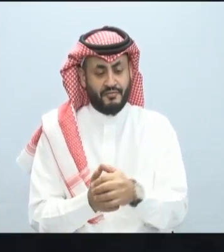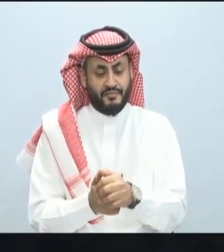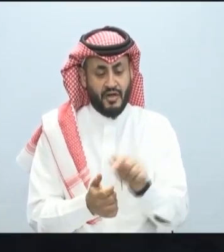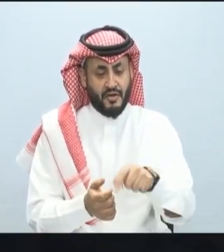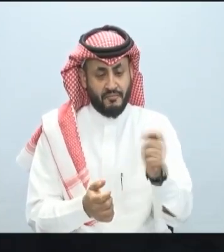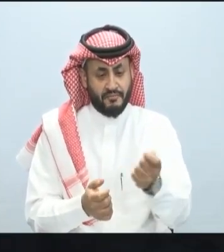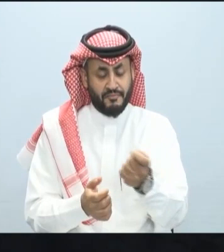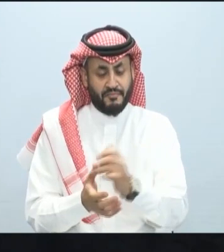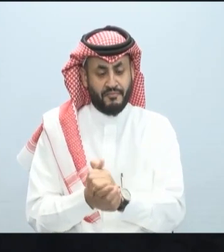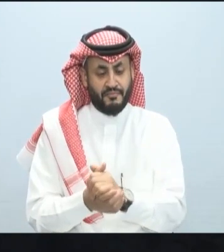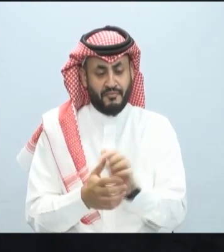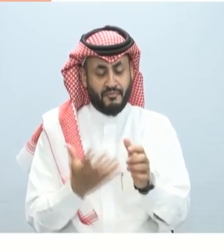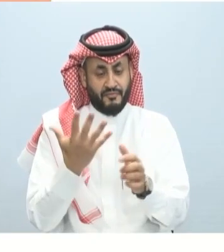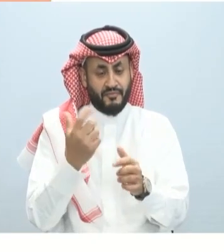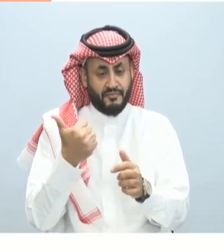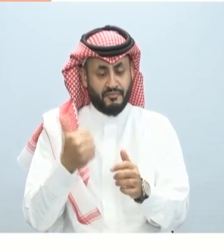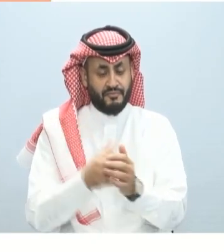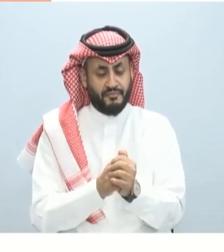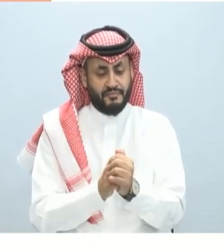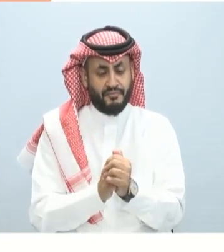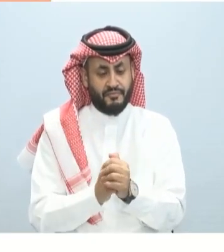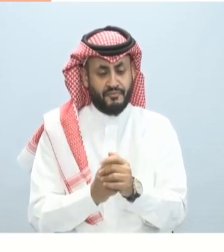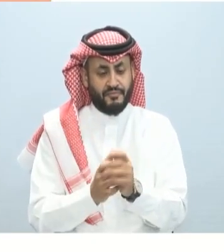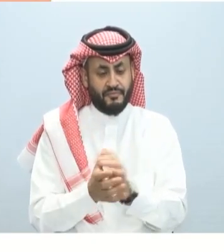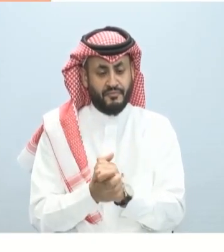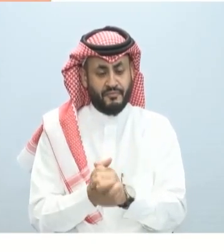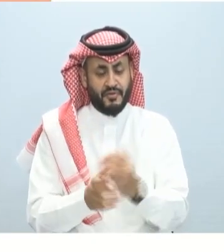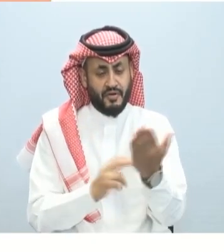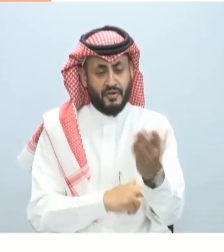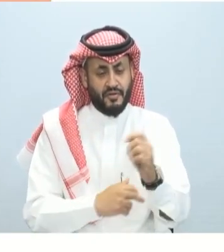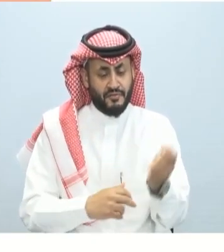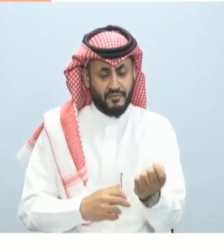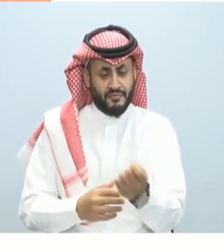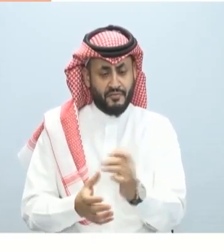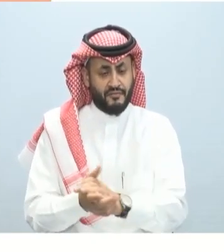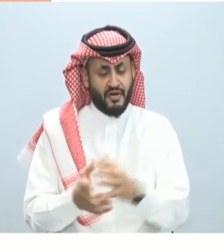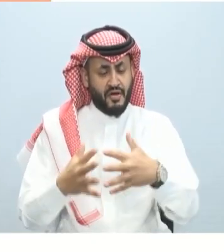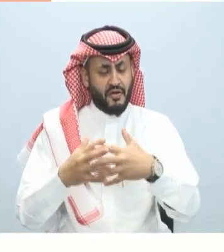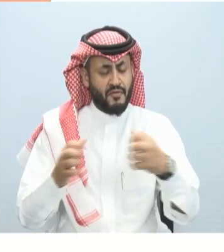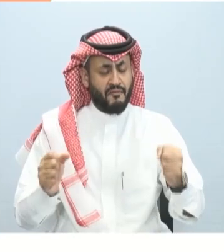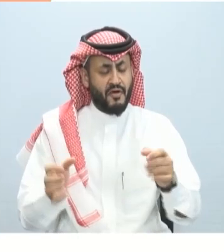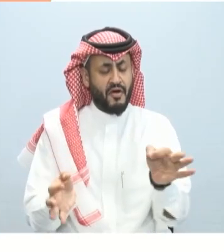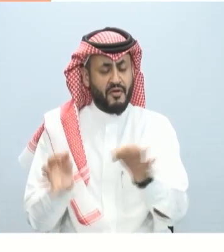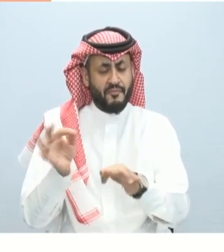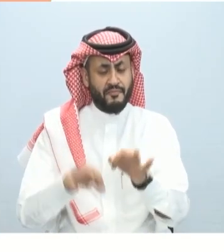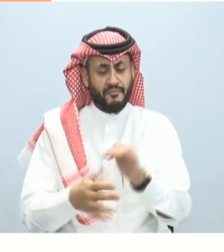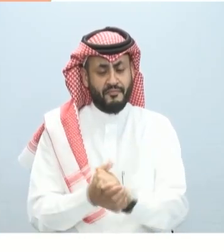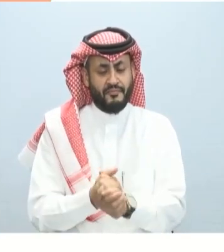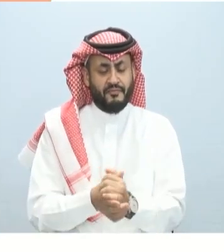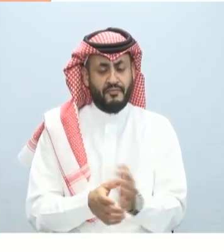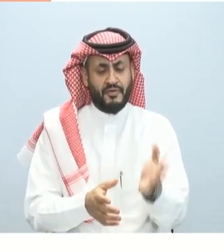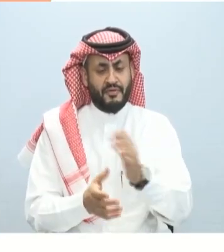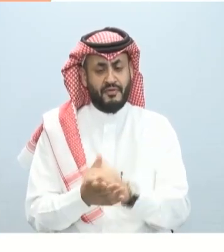writing lesson, by composing ideas to write about a film genre, clarifying its formula, and we are going to write